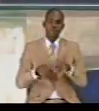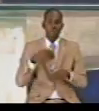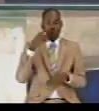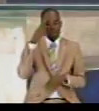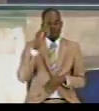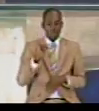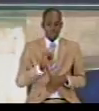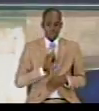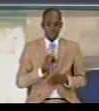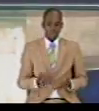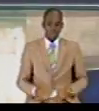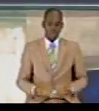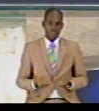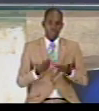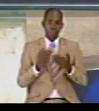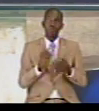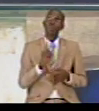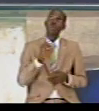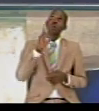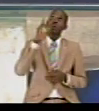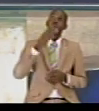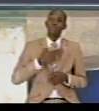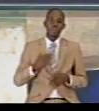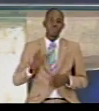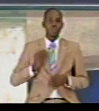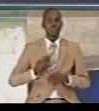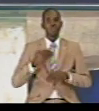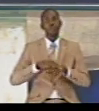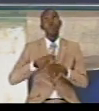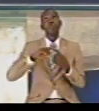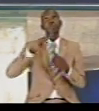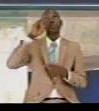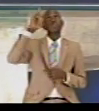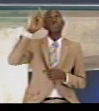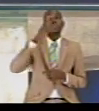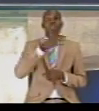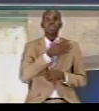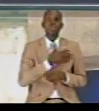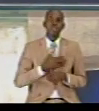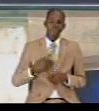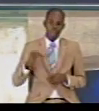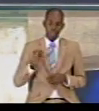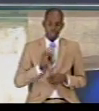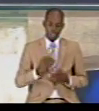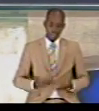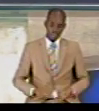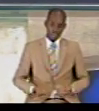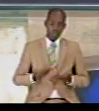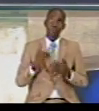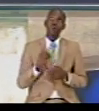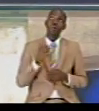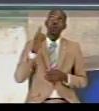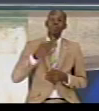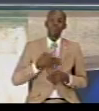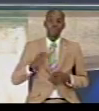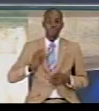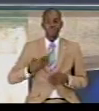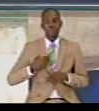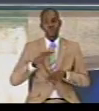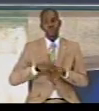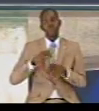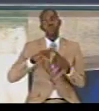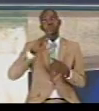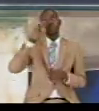up my soul unto thee. I lift up my soul unto thee.